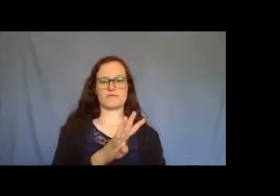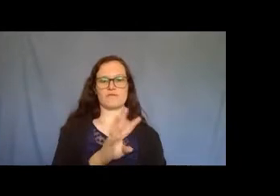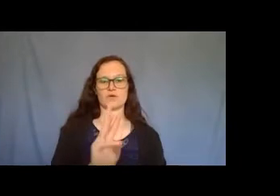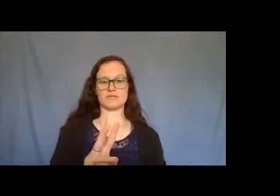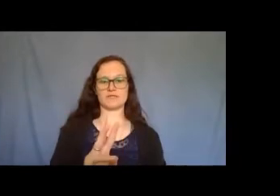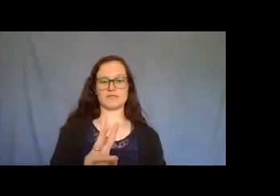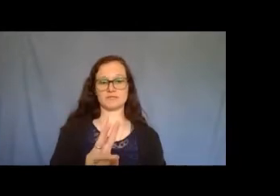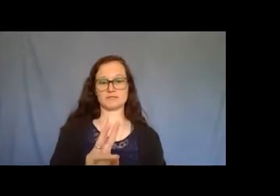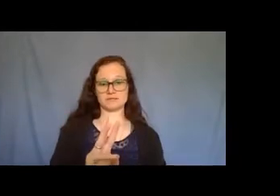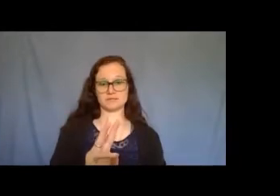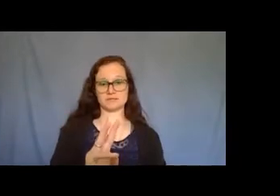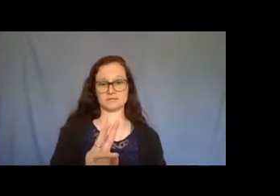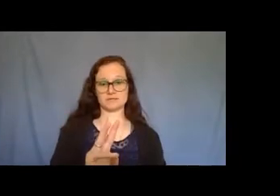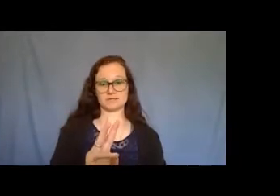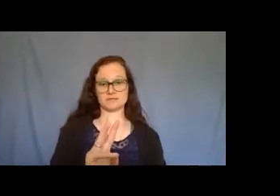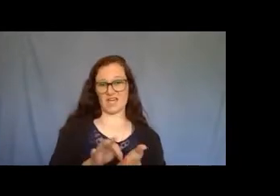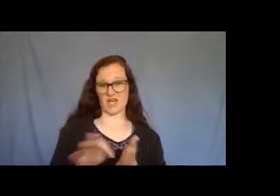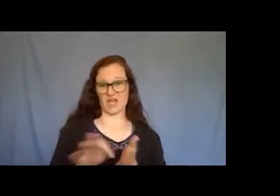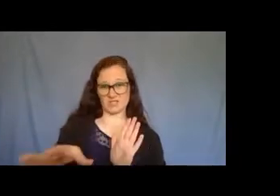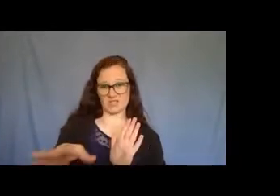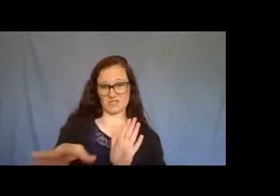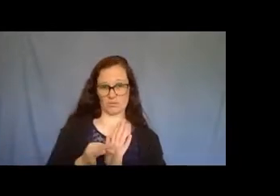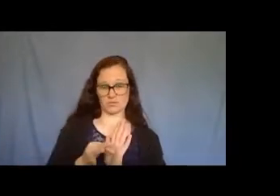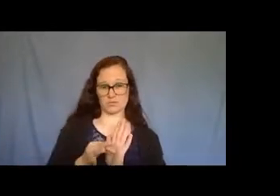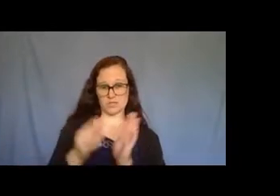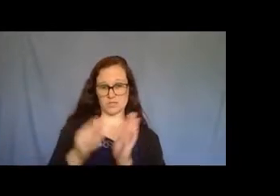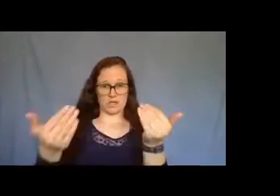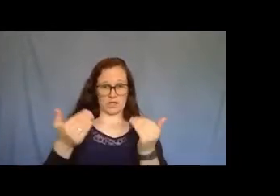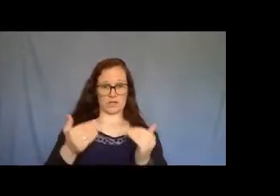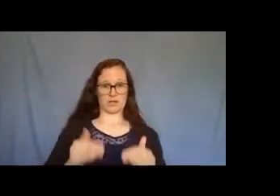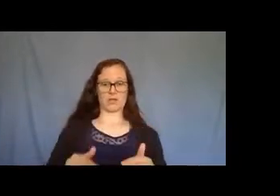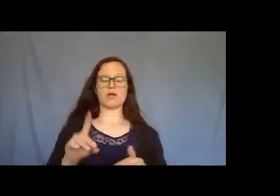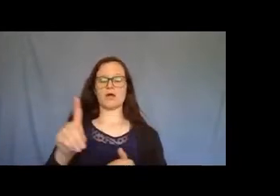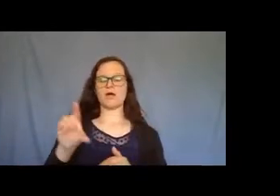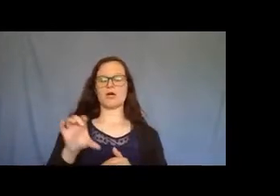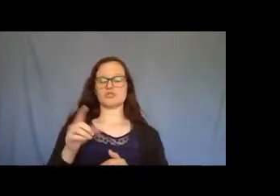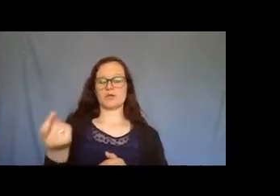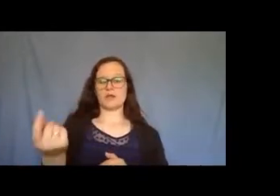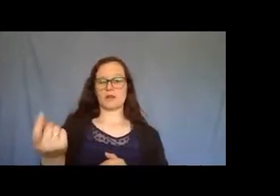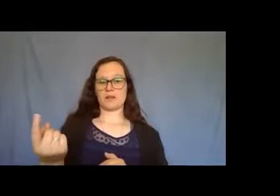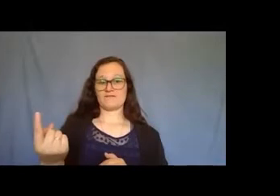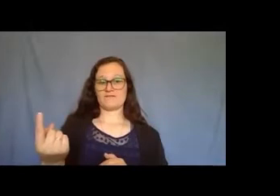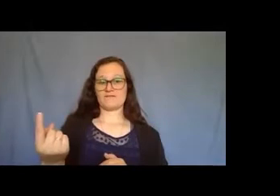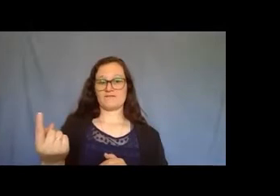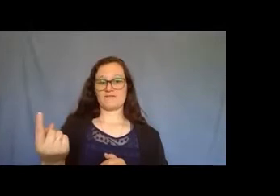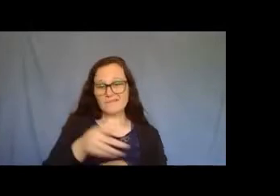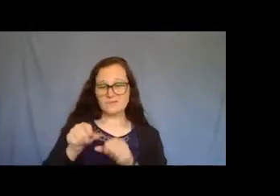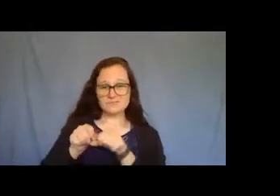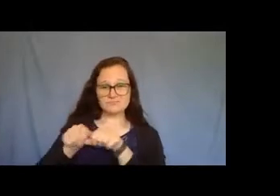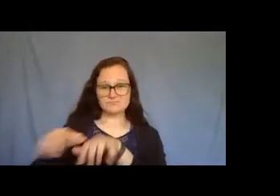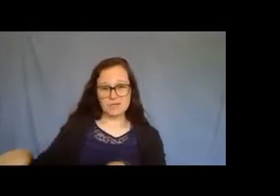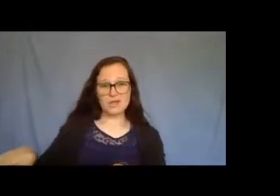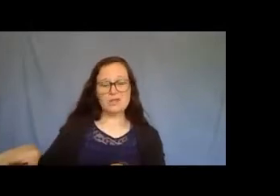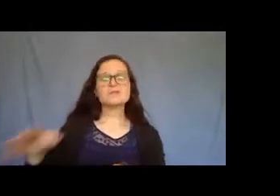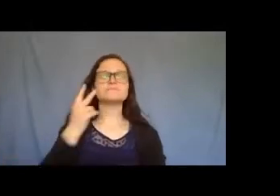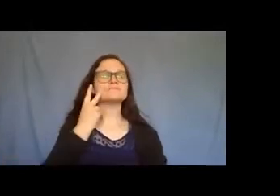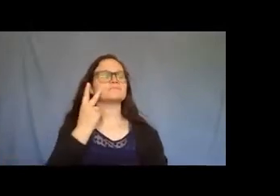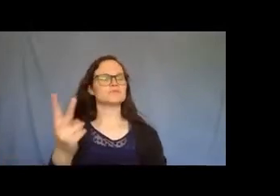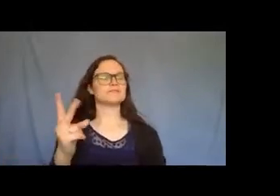King samples and the 111 post-Gold King samples does show a significant statistical difference in the